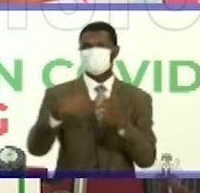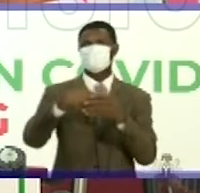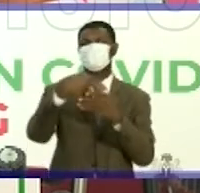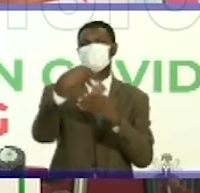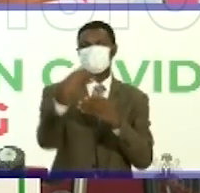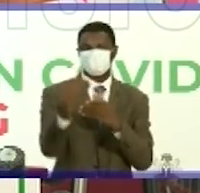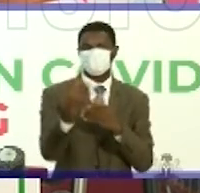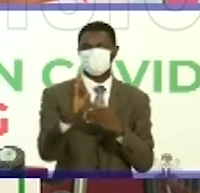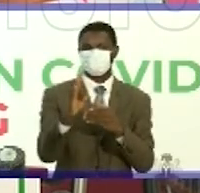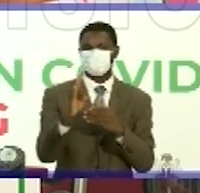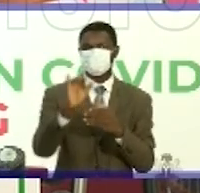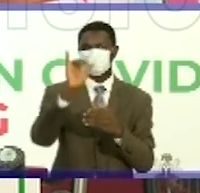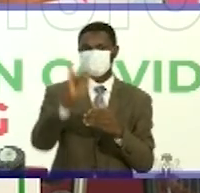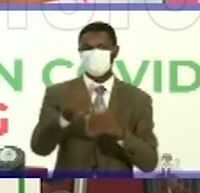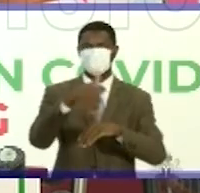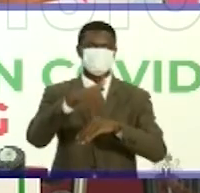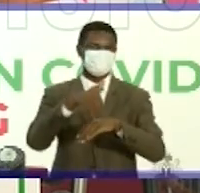hours.